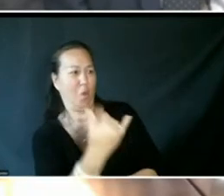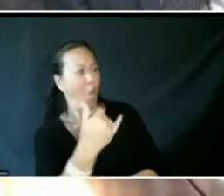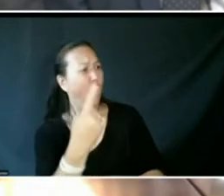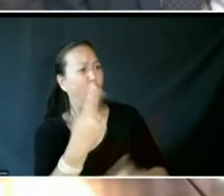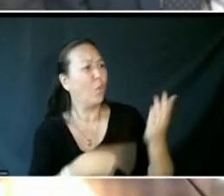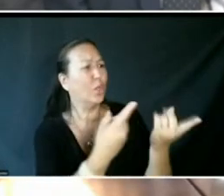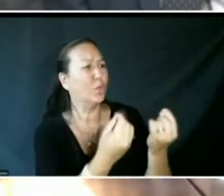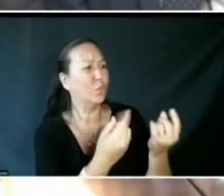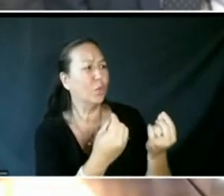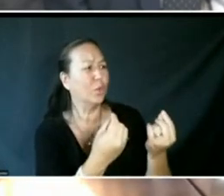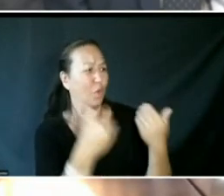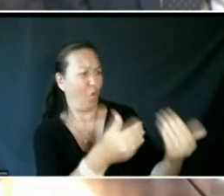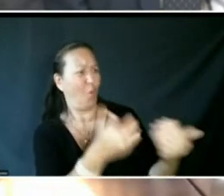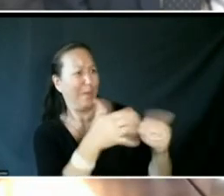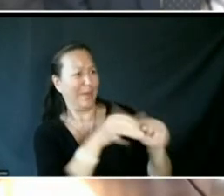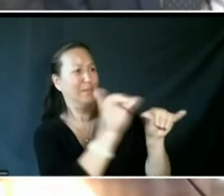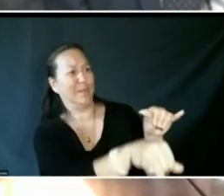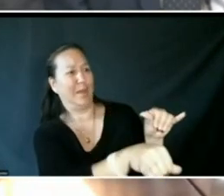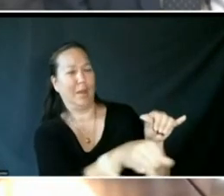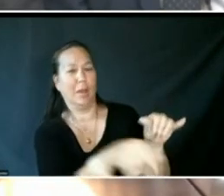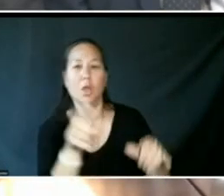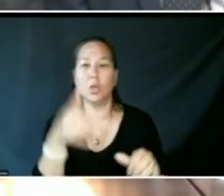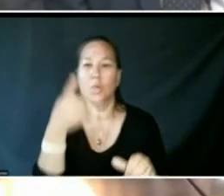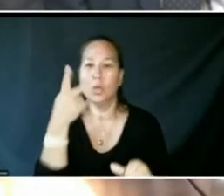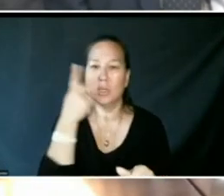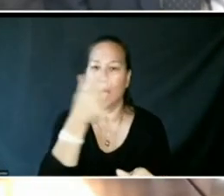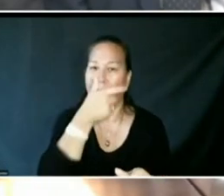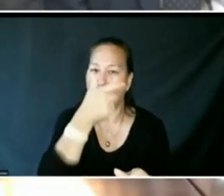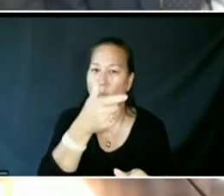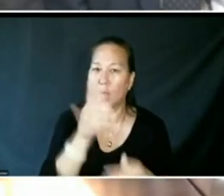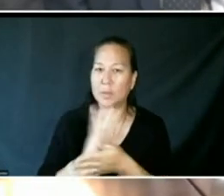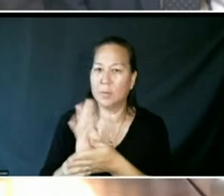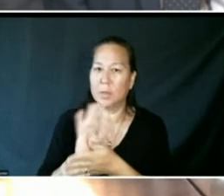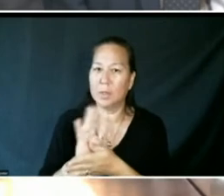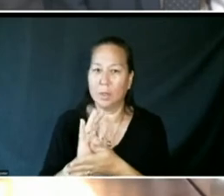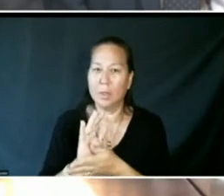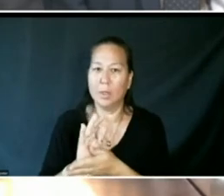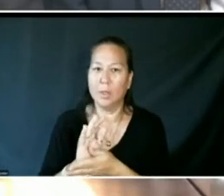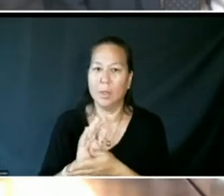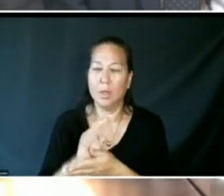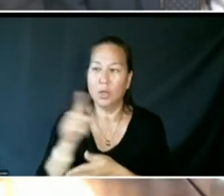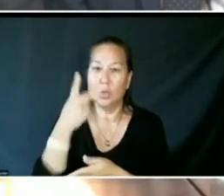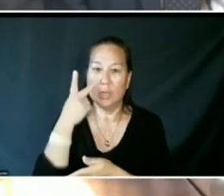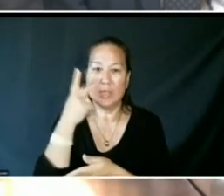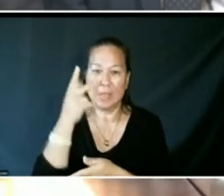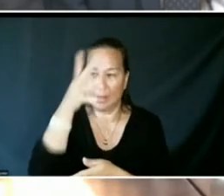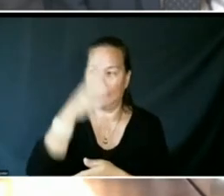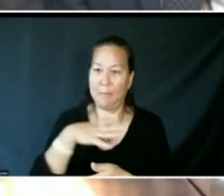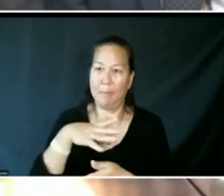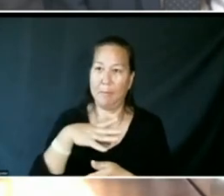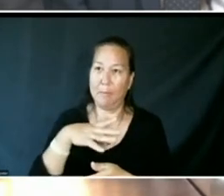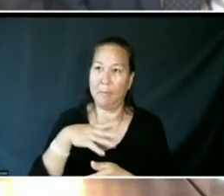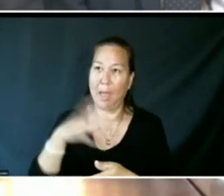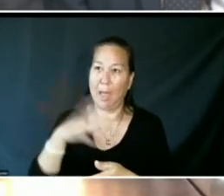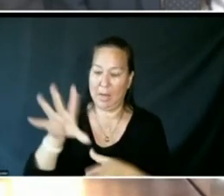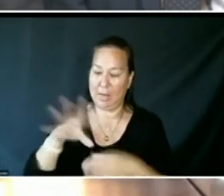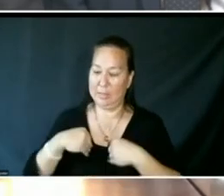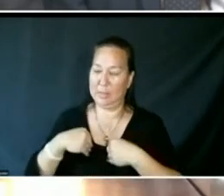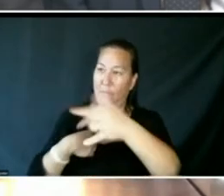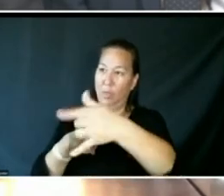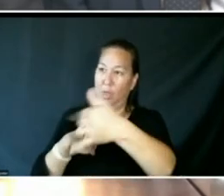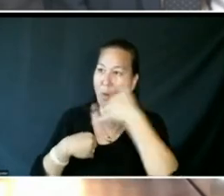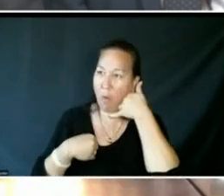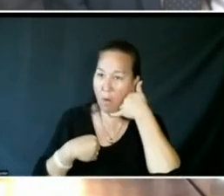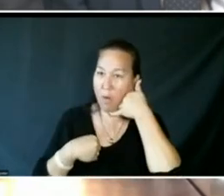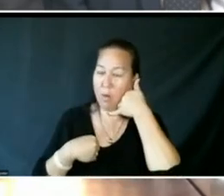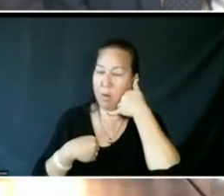stay. And as you watch the video itself, you see him take the phone call as people are putting things away and getting ready to leave. And you can